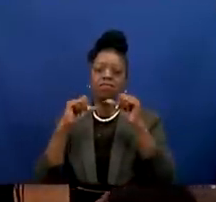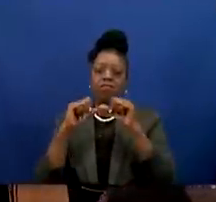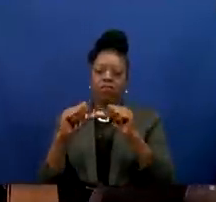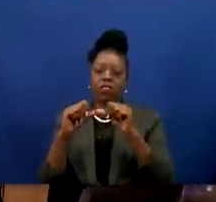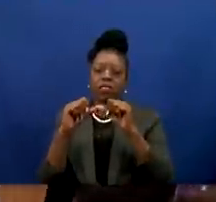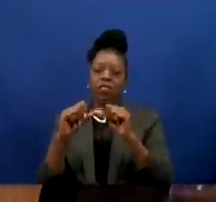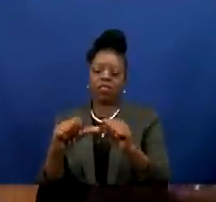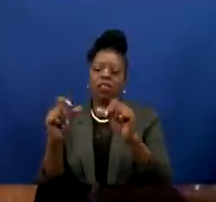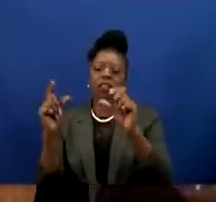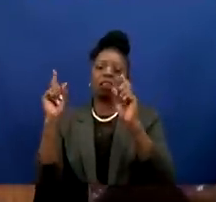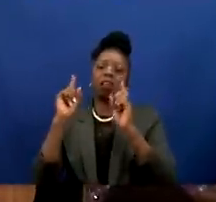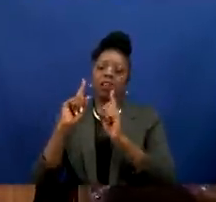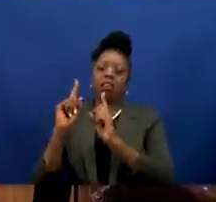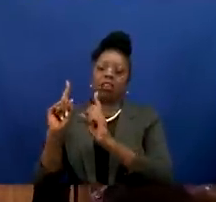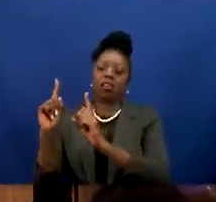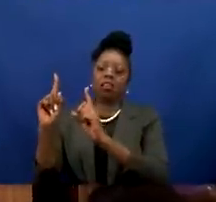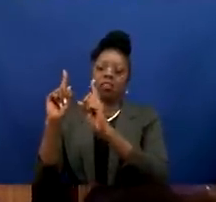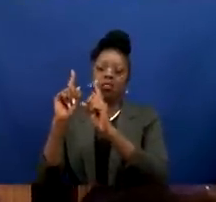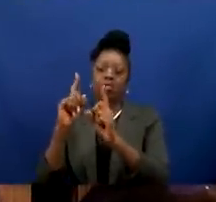hasten to